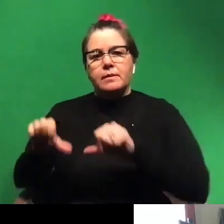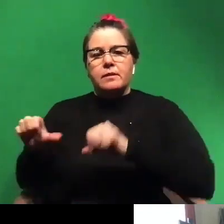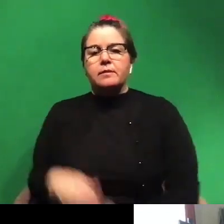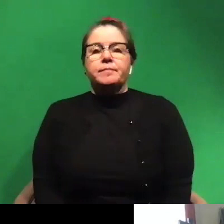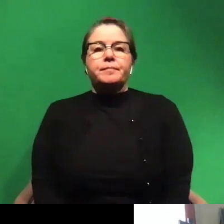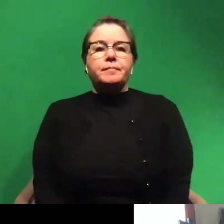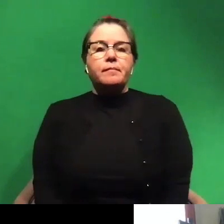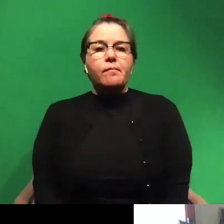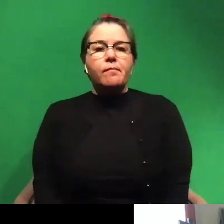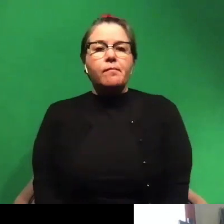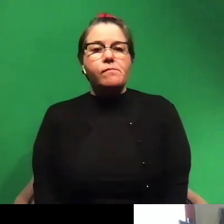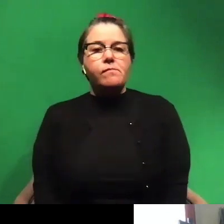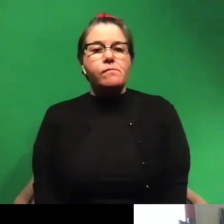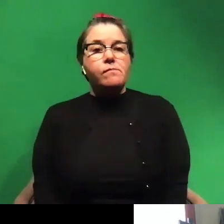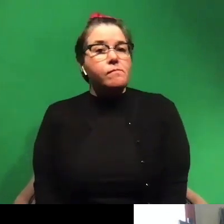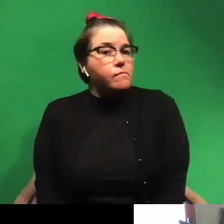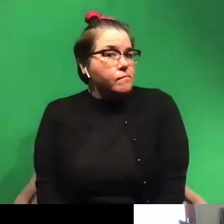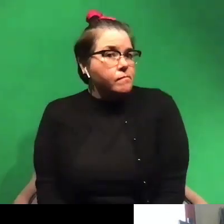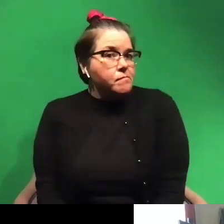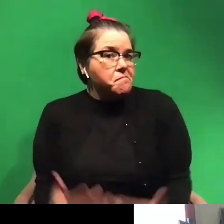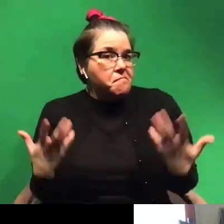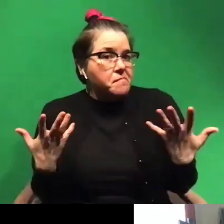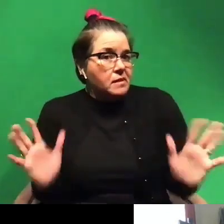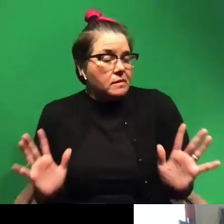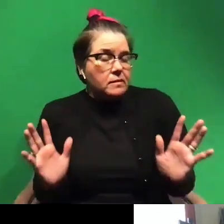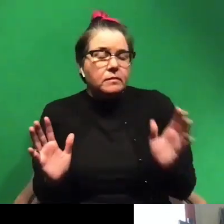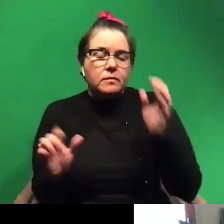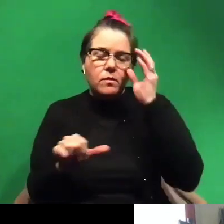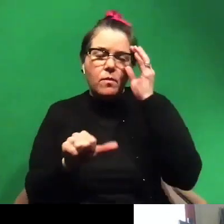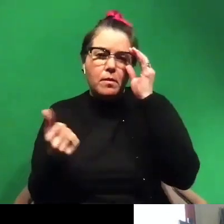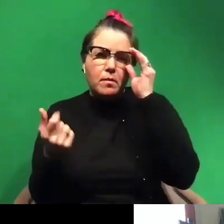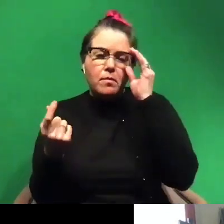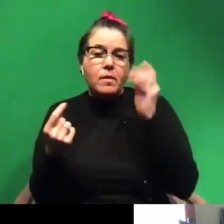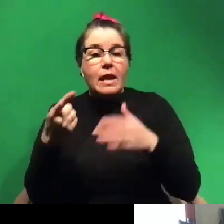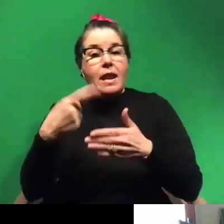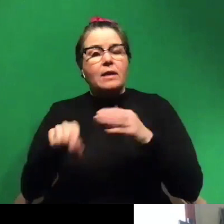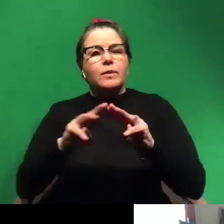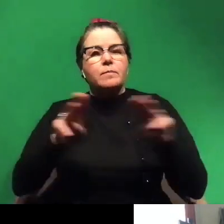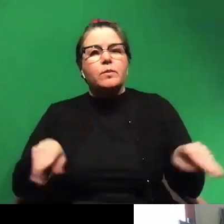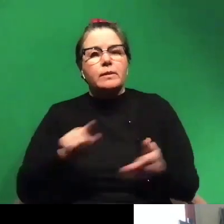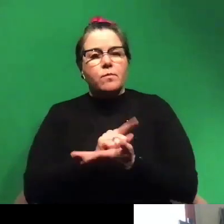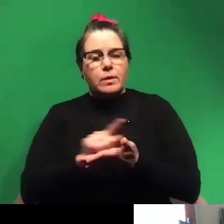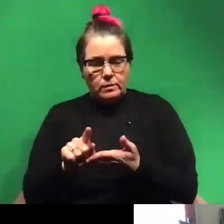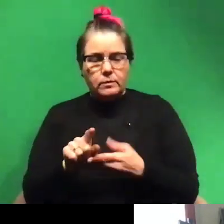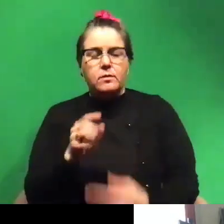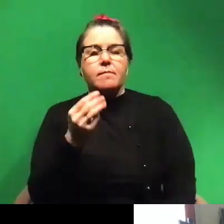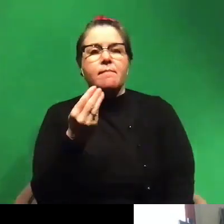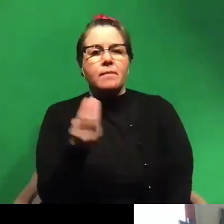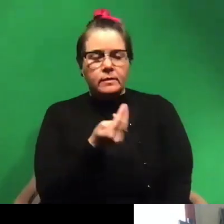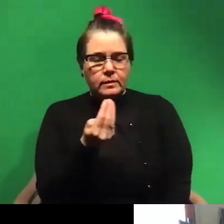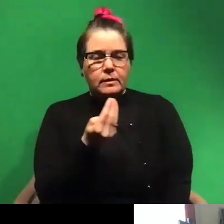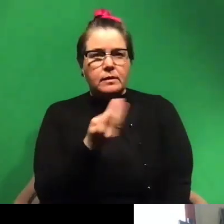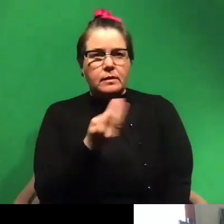paypal.me/skypeascientist. That's really all I have. The only other thing is that next week is museum week. So Monday and